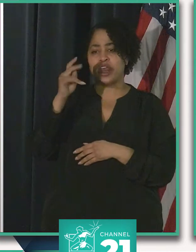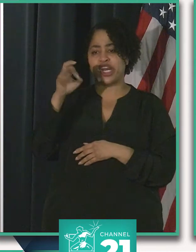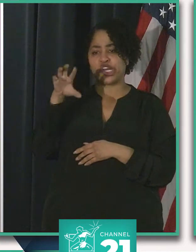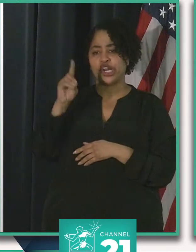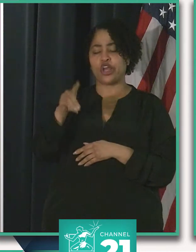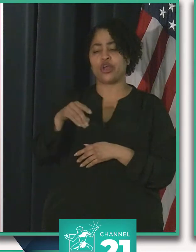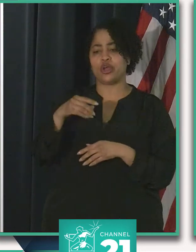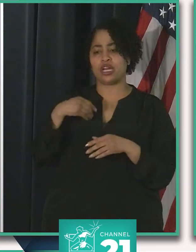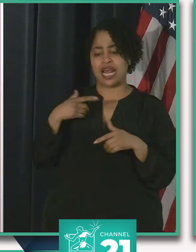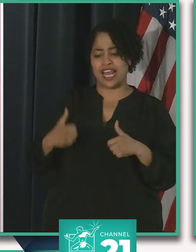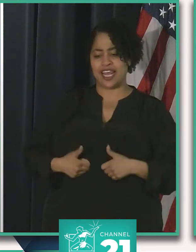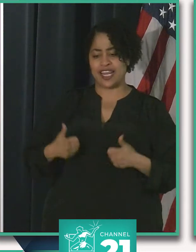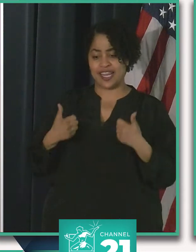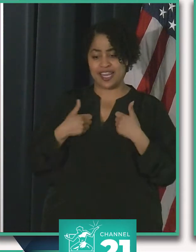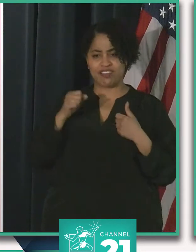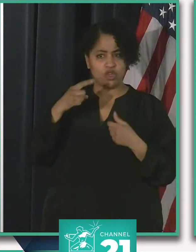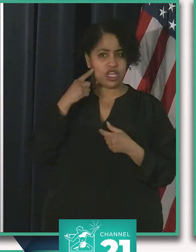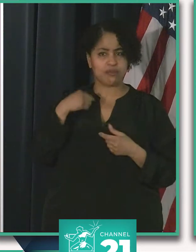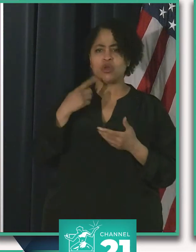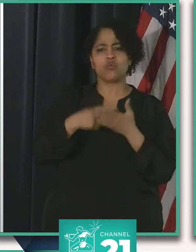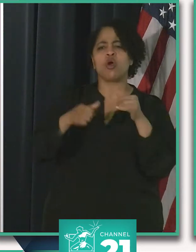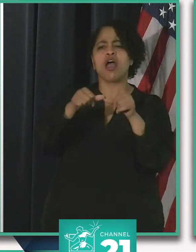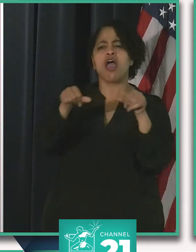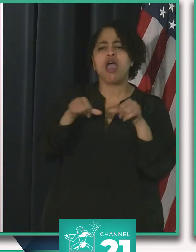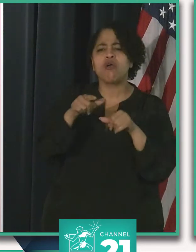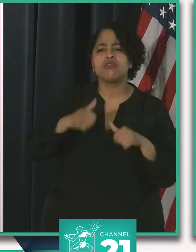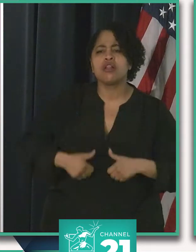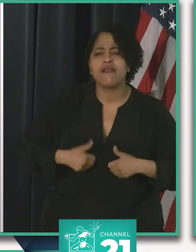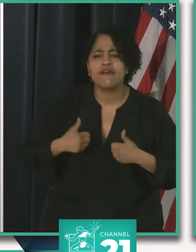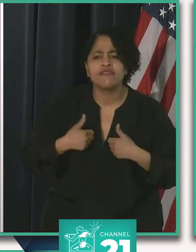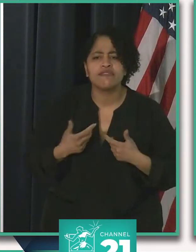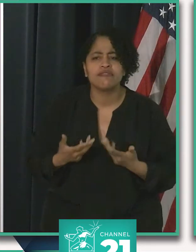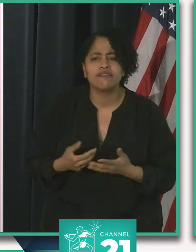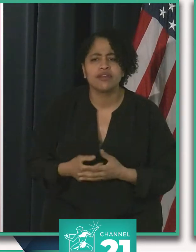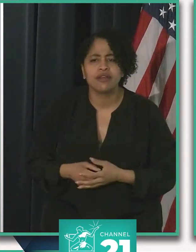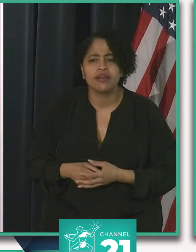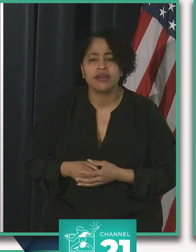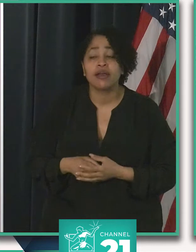Detroit. Can you hear me? What neighborhood do you live in?